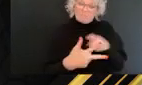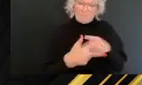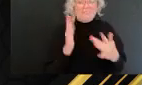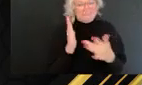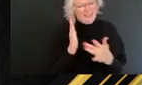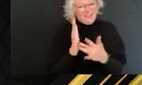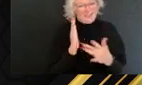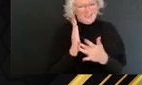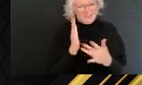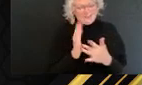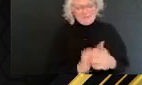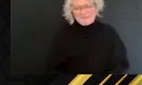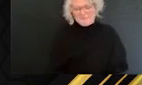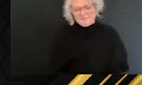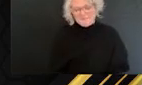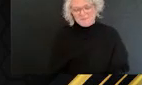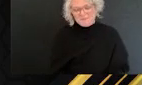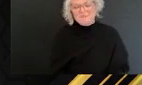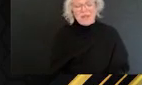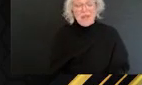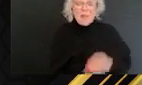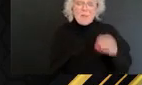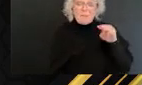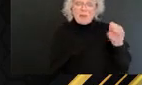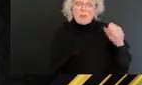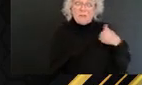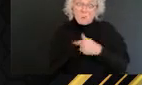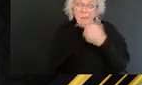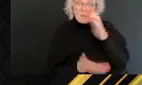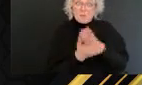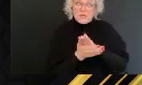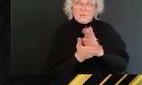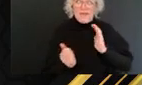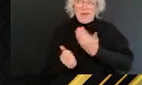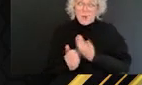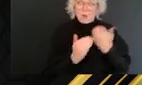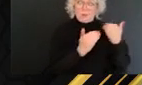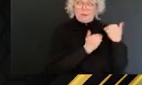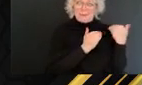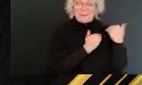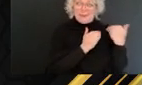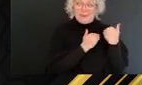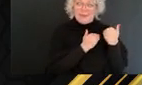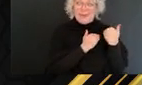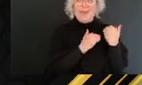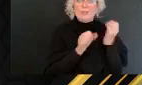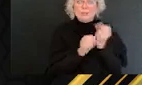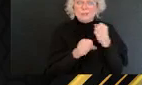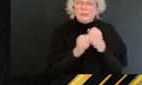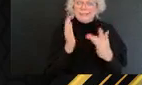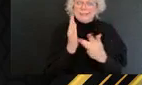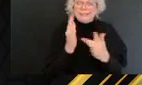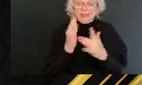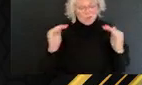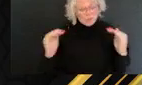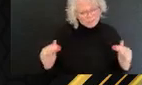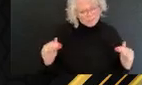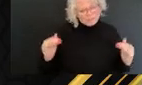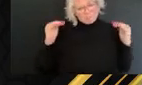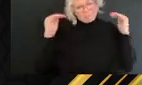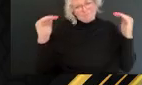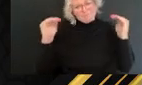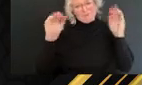First, technology. At Microsoft, we believe that we have a responsibility. We're going to raise that bar for what is possible